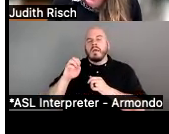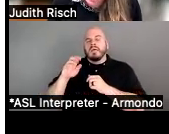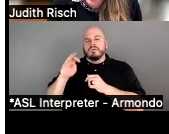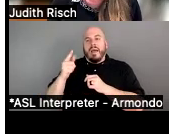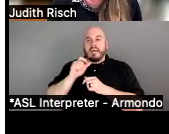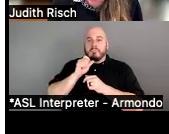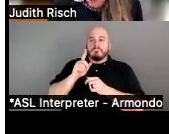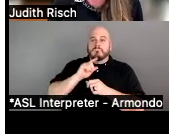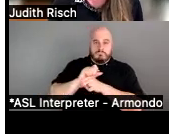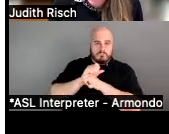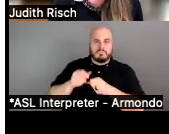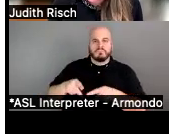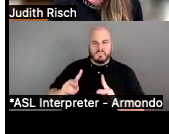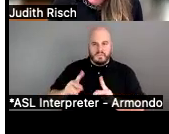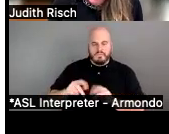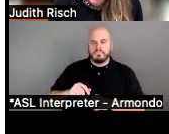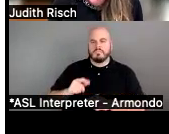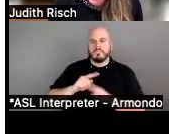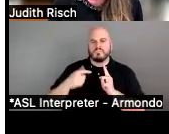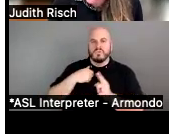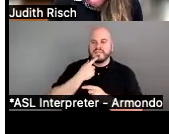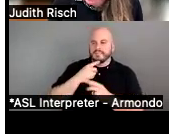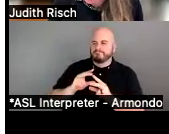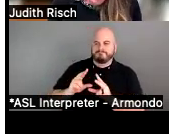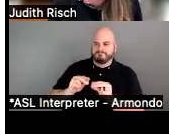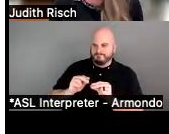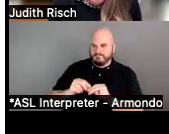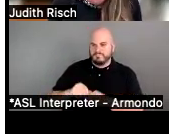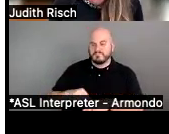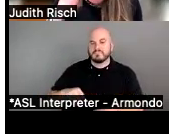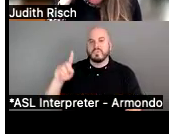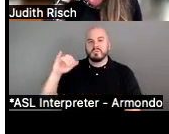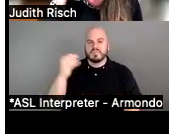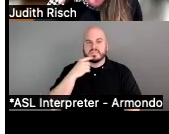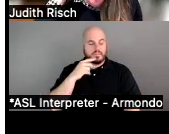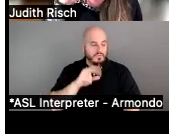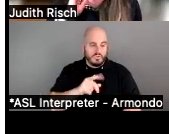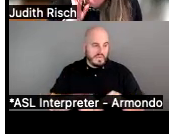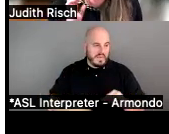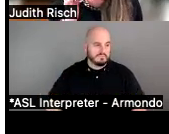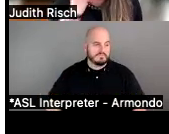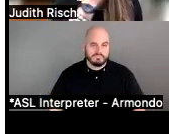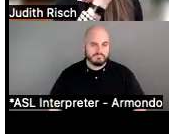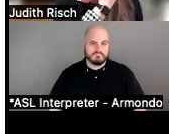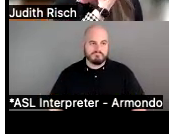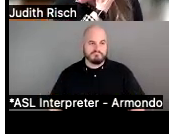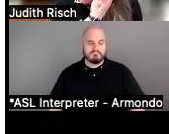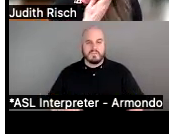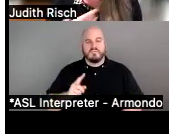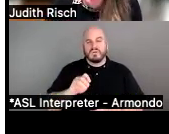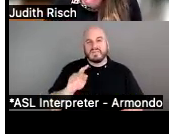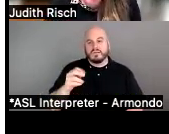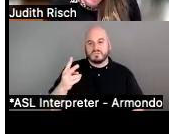we're saying no. So, and Justice is saying you can't do it under the Title II regs. So this is one of the places